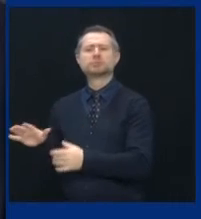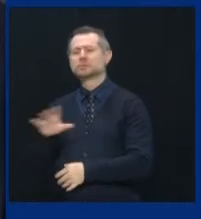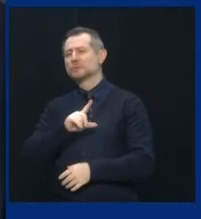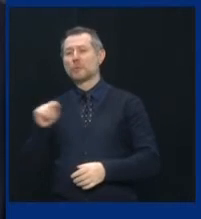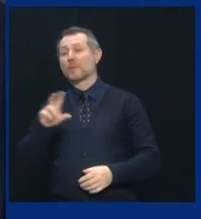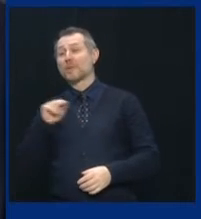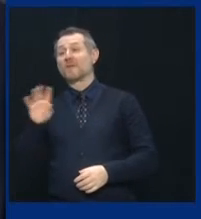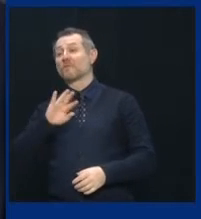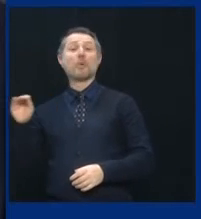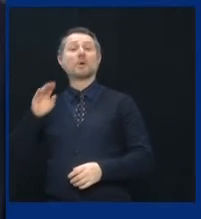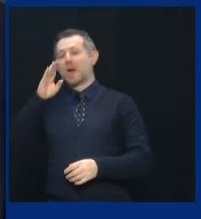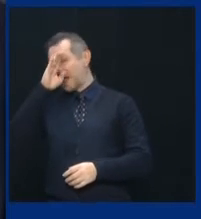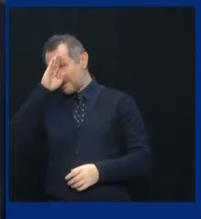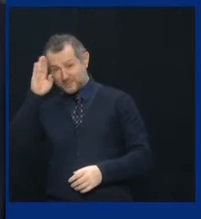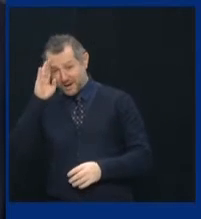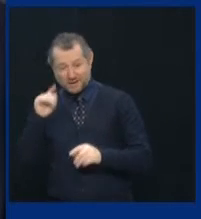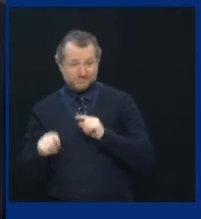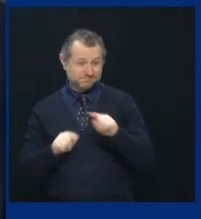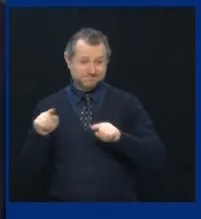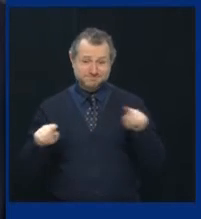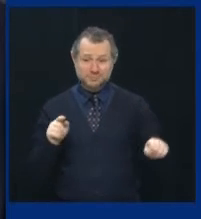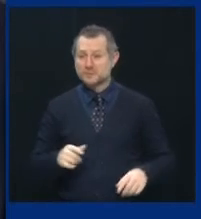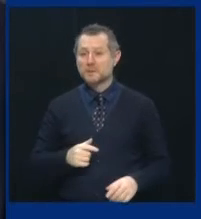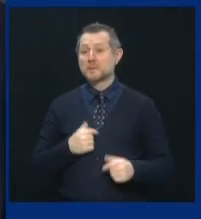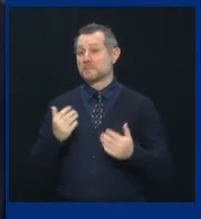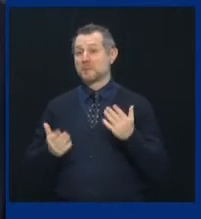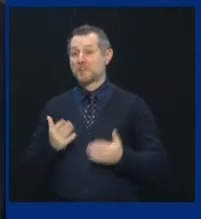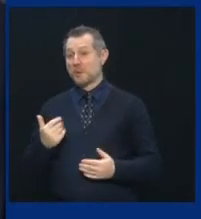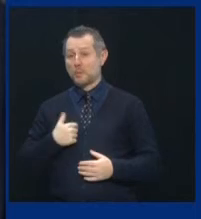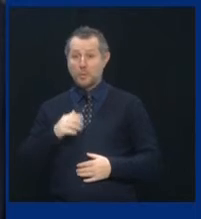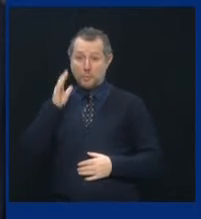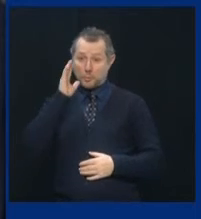I may go to medical school after this experience.